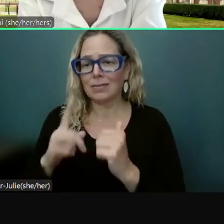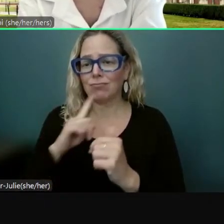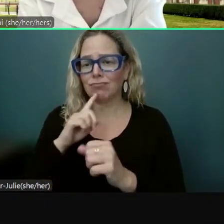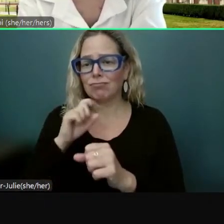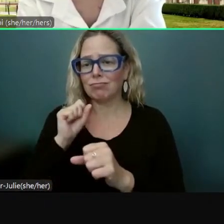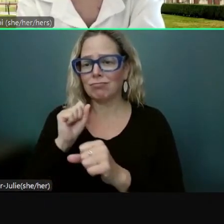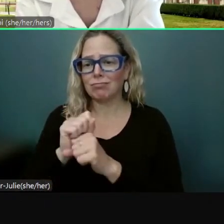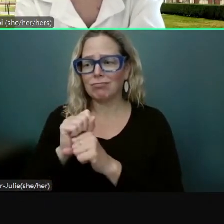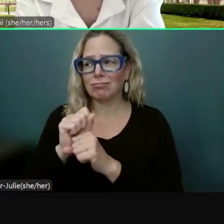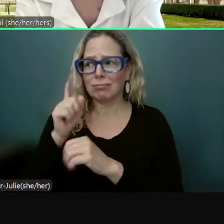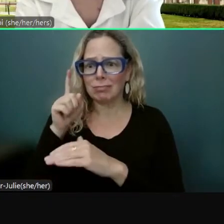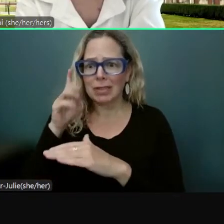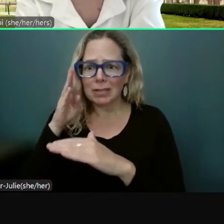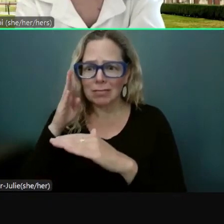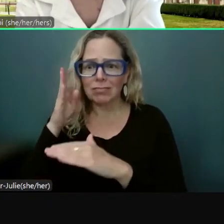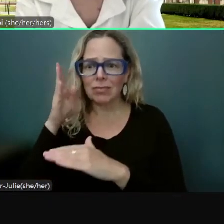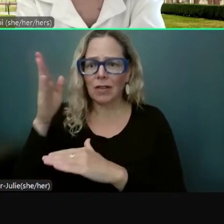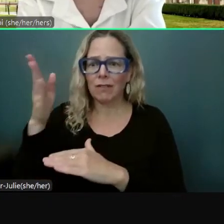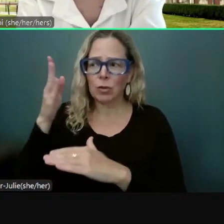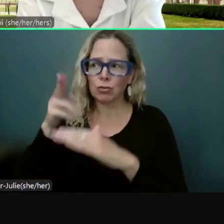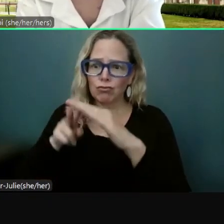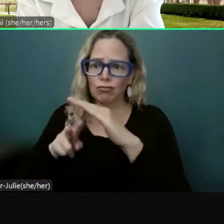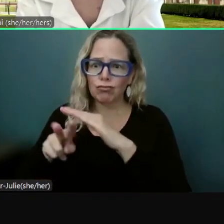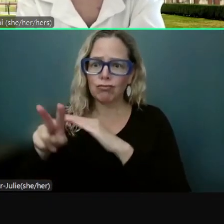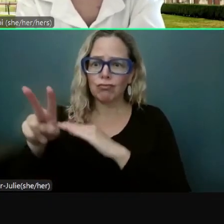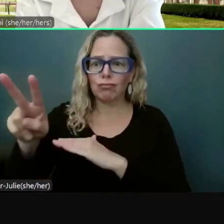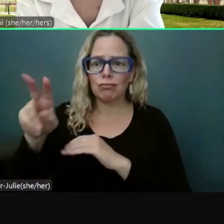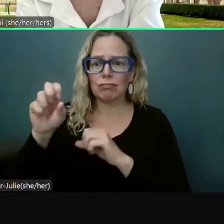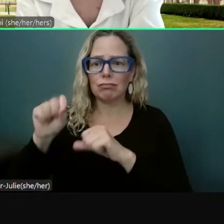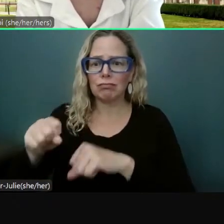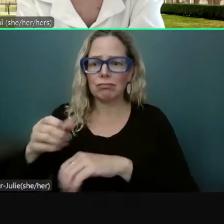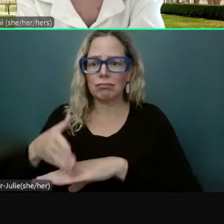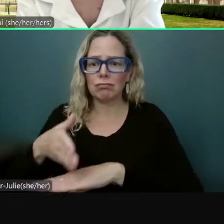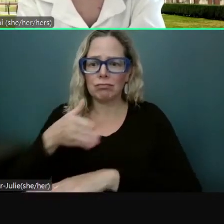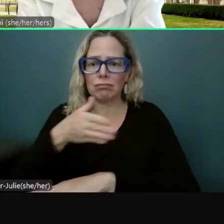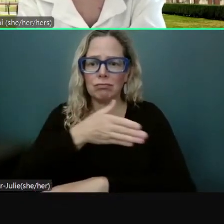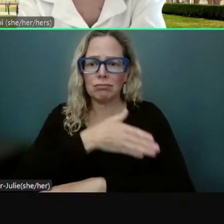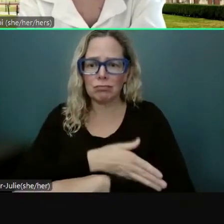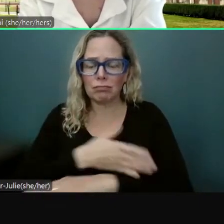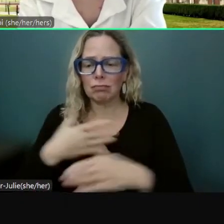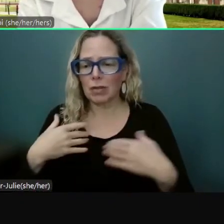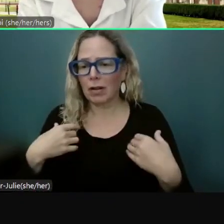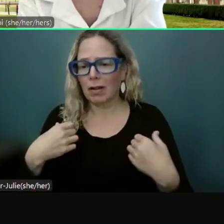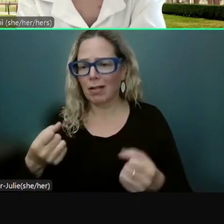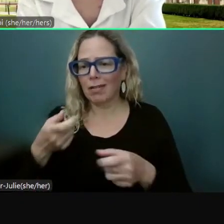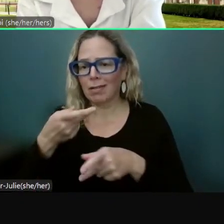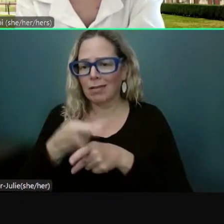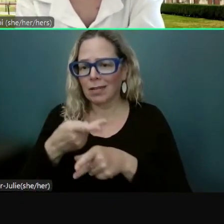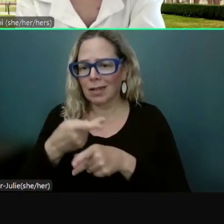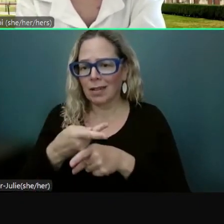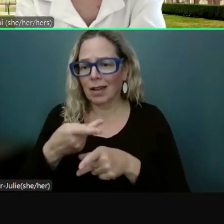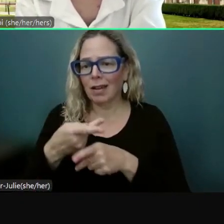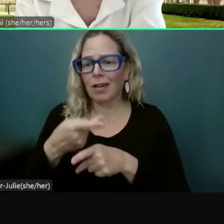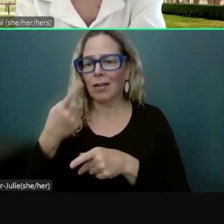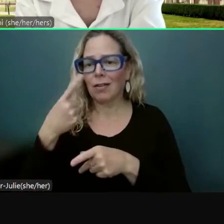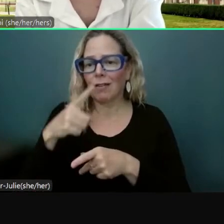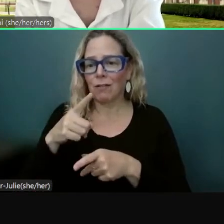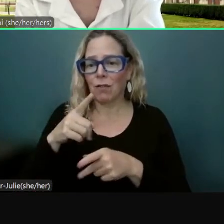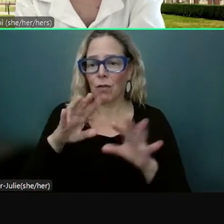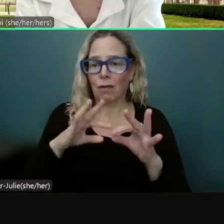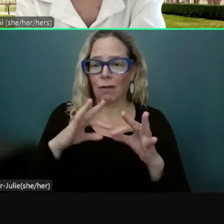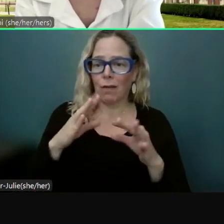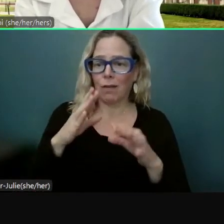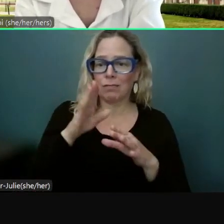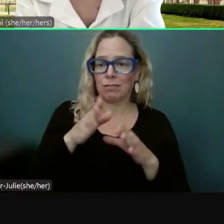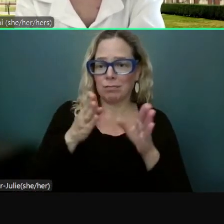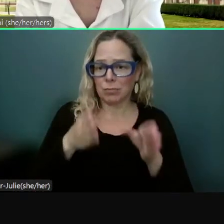for blind and low vision patients and their family caregivers. For instance, the pattern